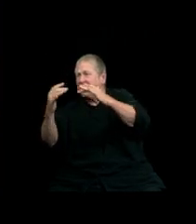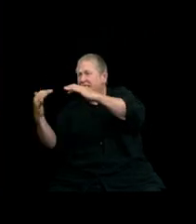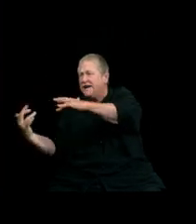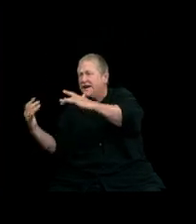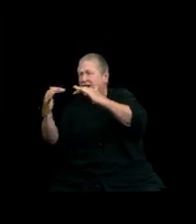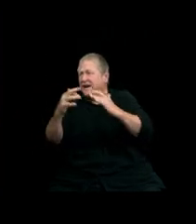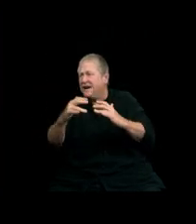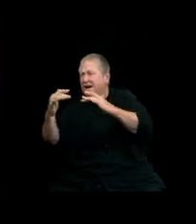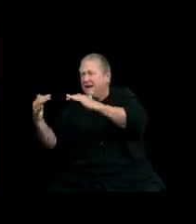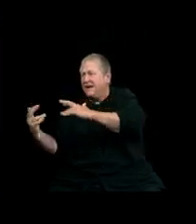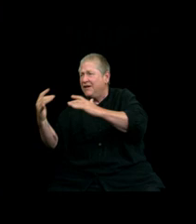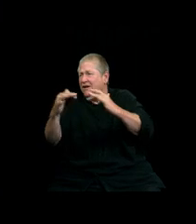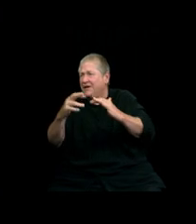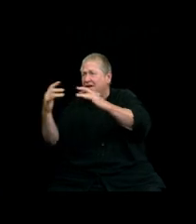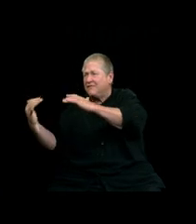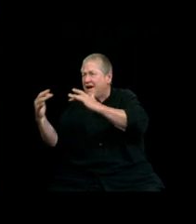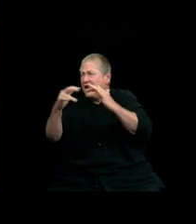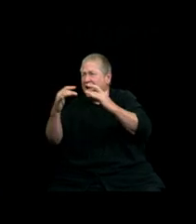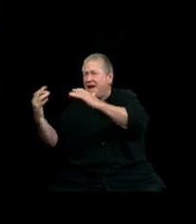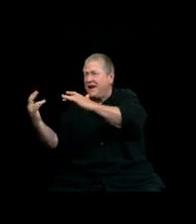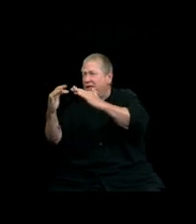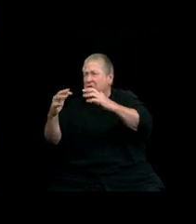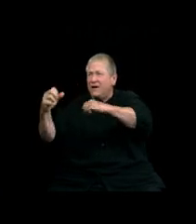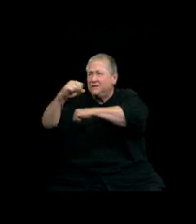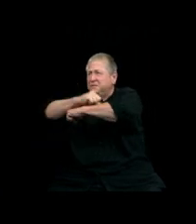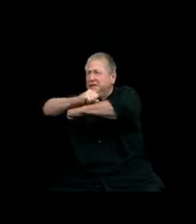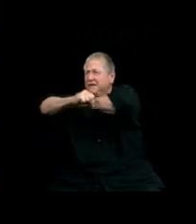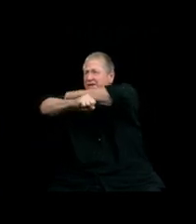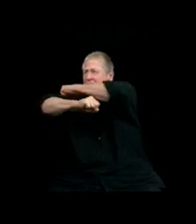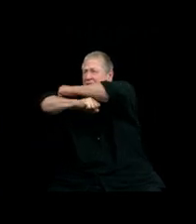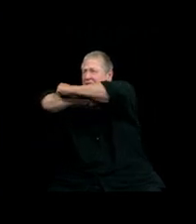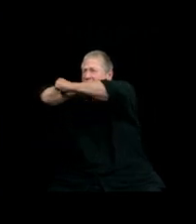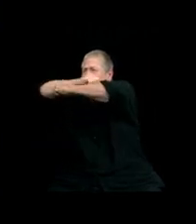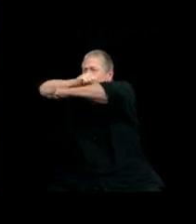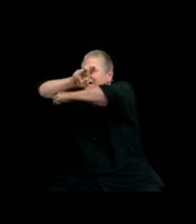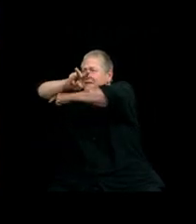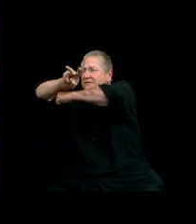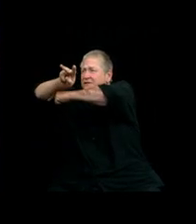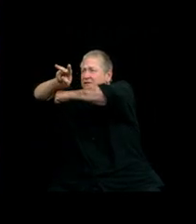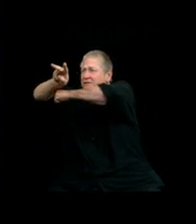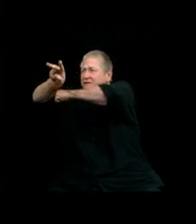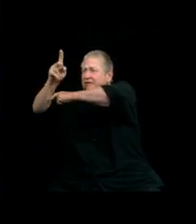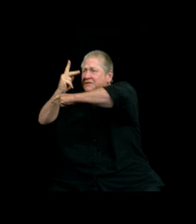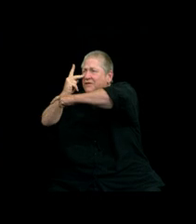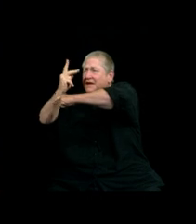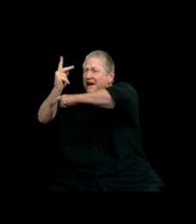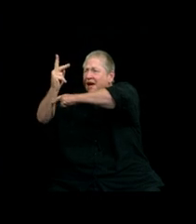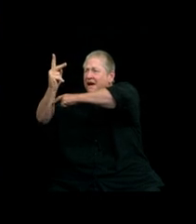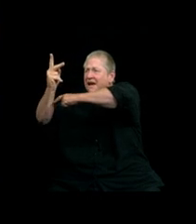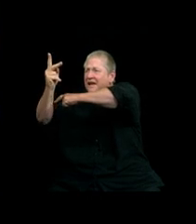perilous fight, o'er the ramparts we walked, were so